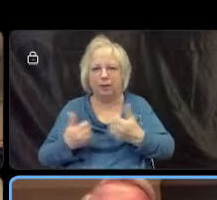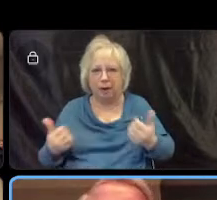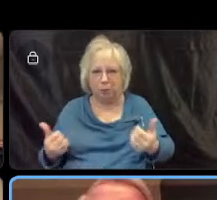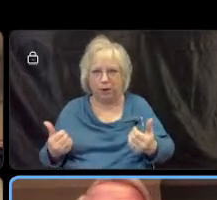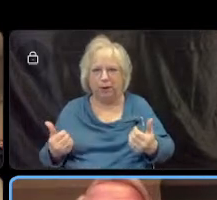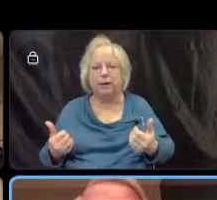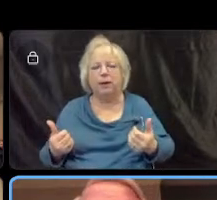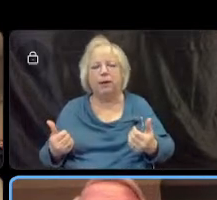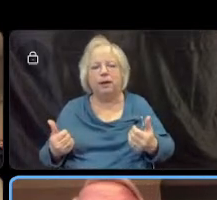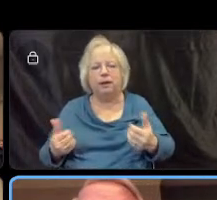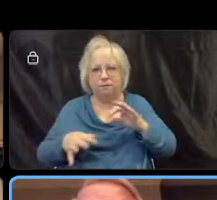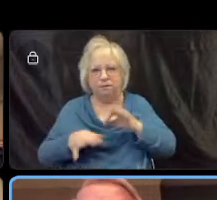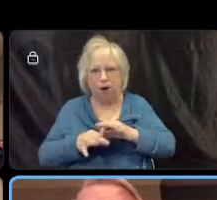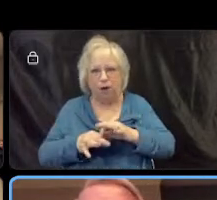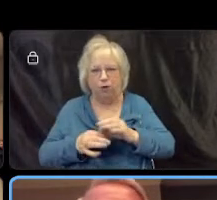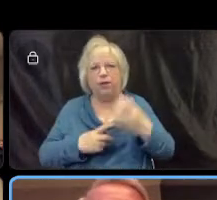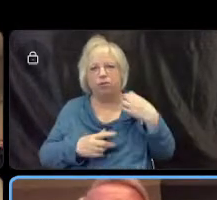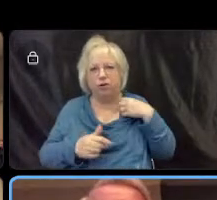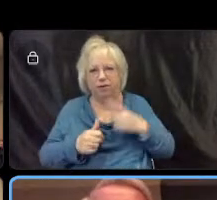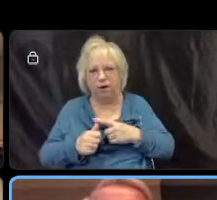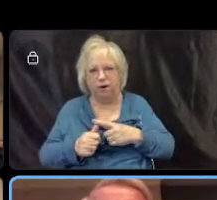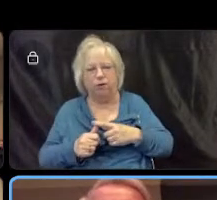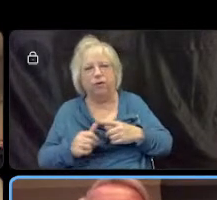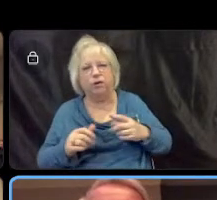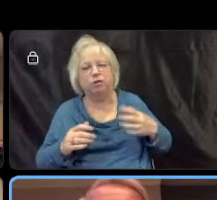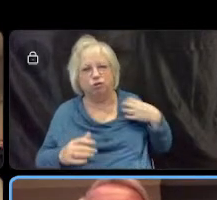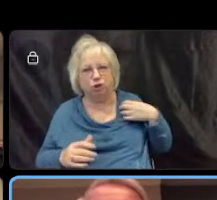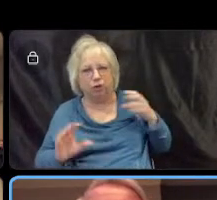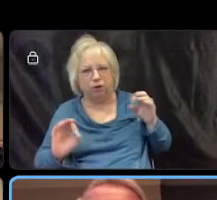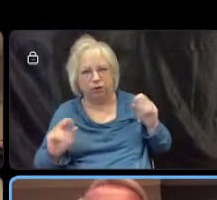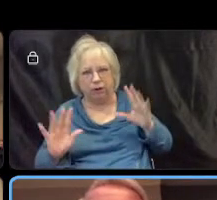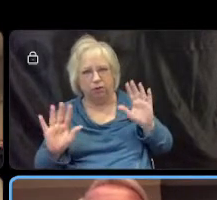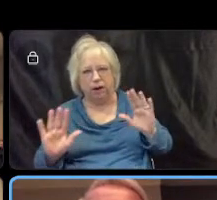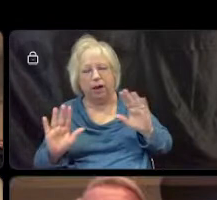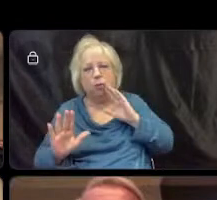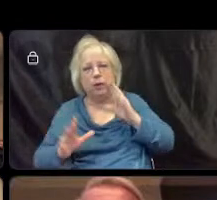first. Great, so let's have nominations for chair.